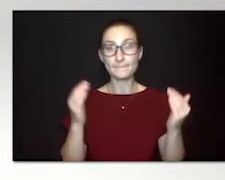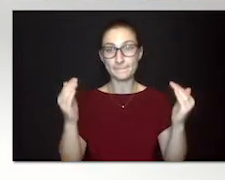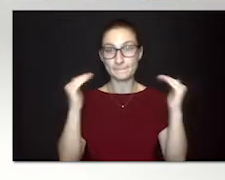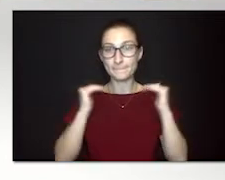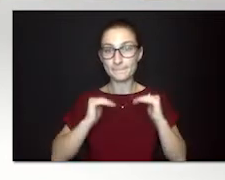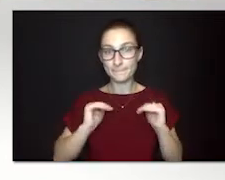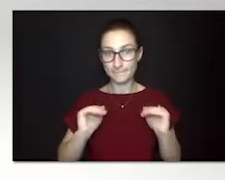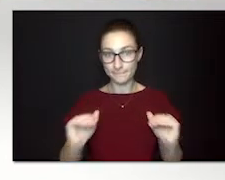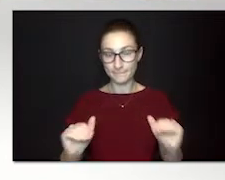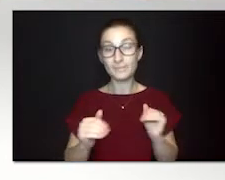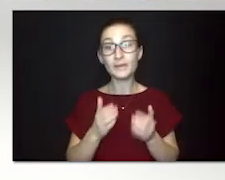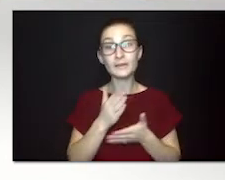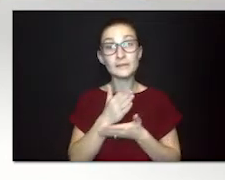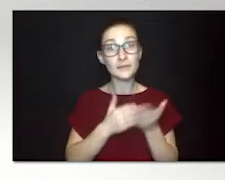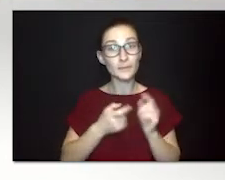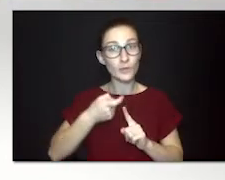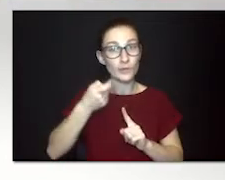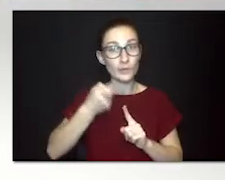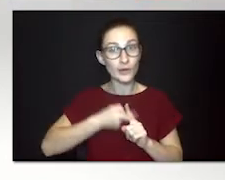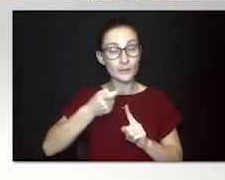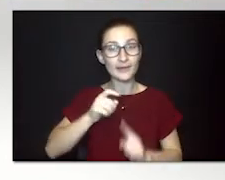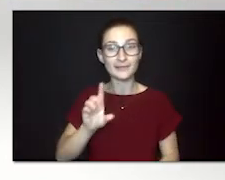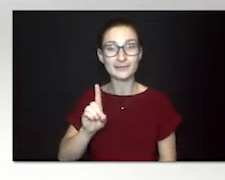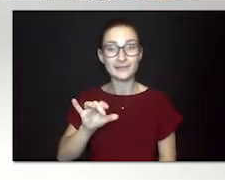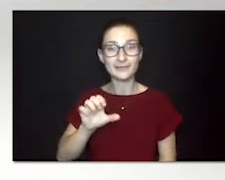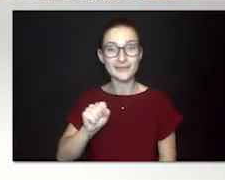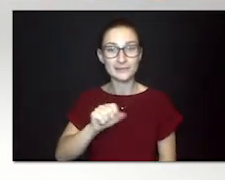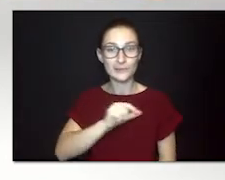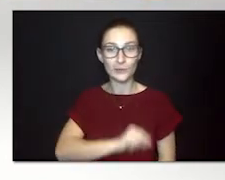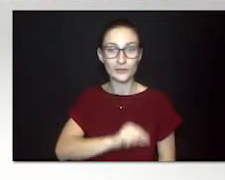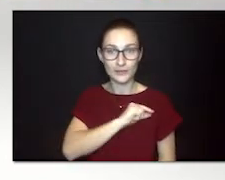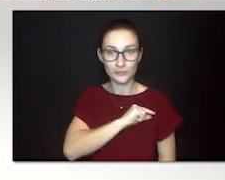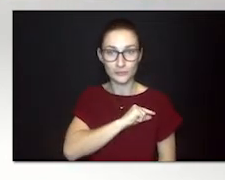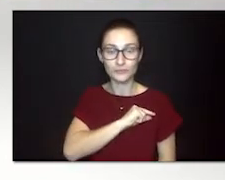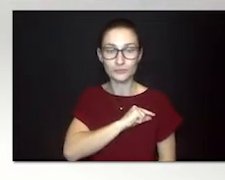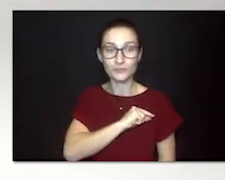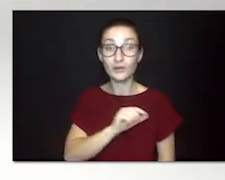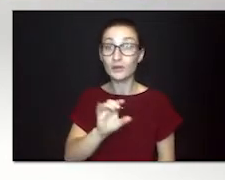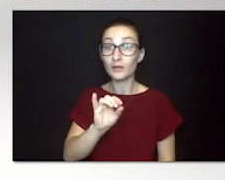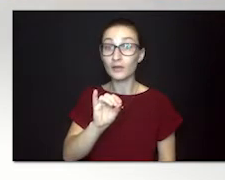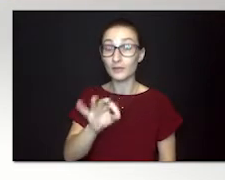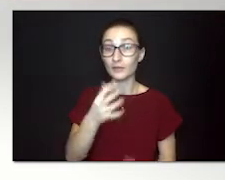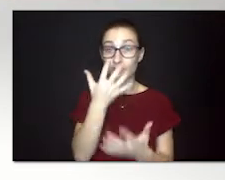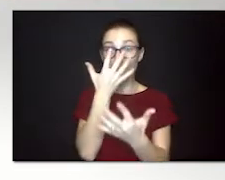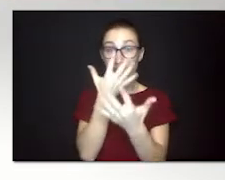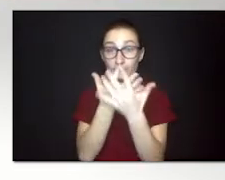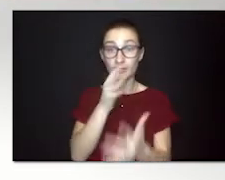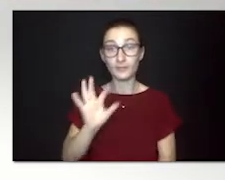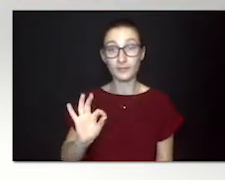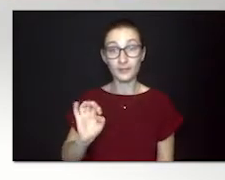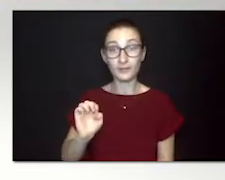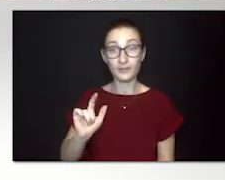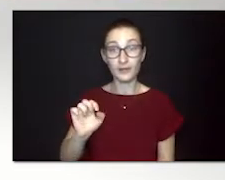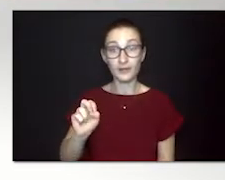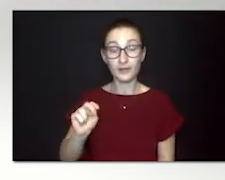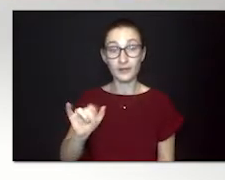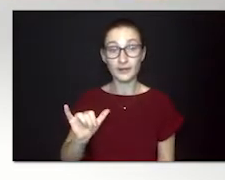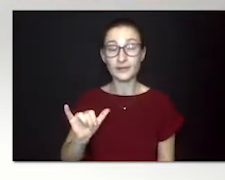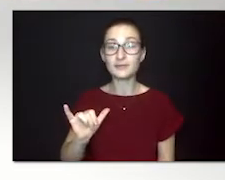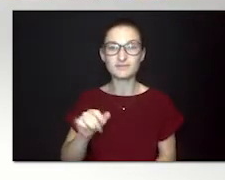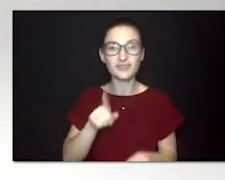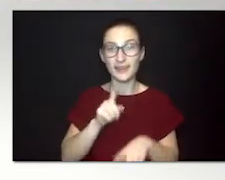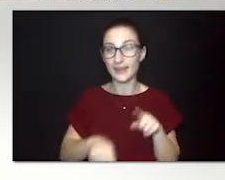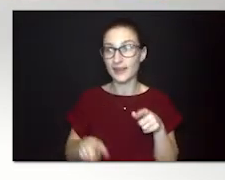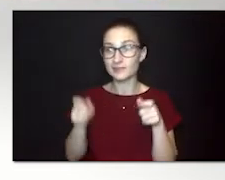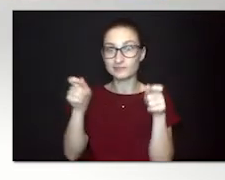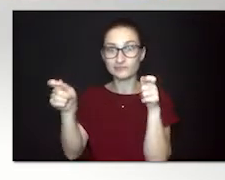Now, there are a couple automatic disqualifications under Florida statute. So if someone has been convicted of a felony, they won't be entitled to